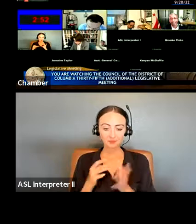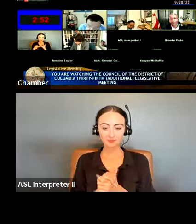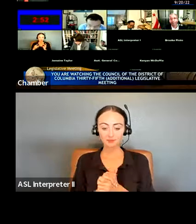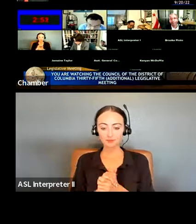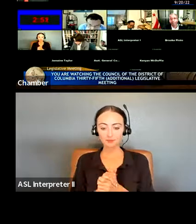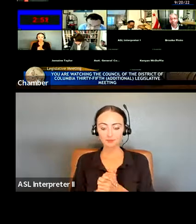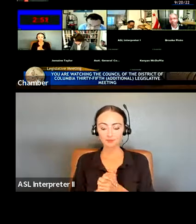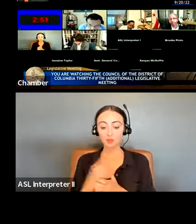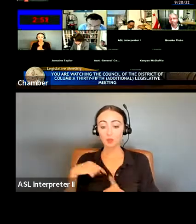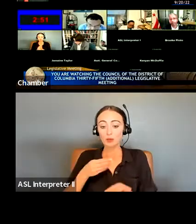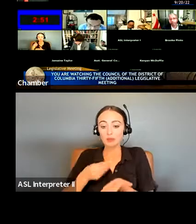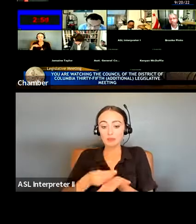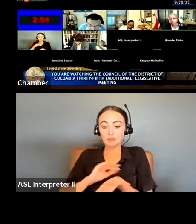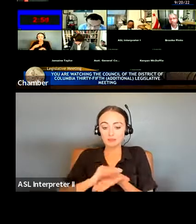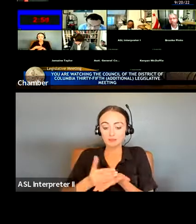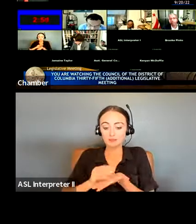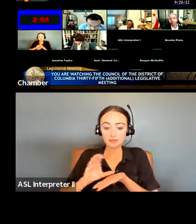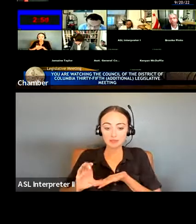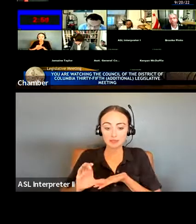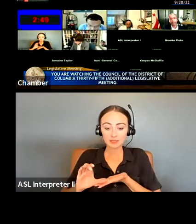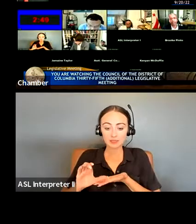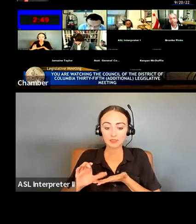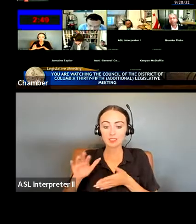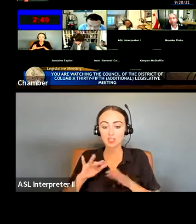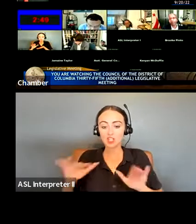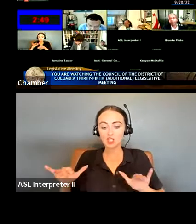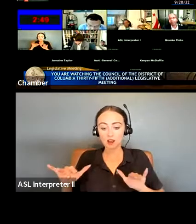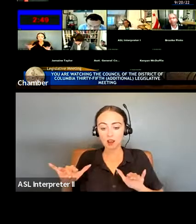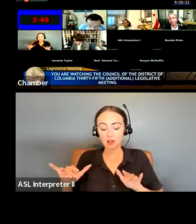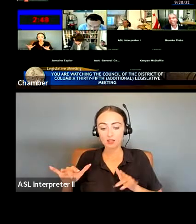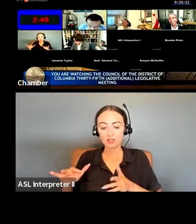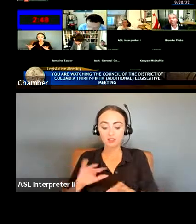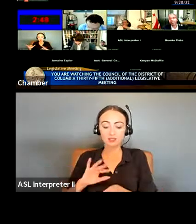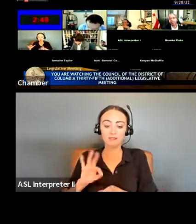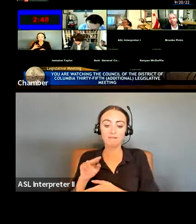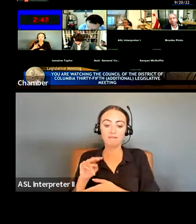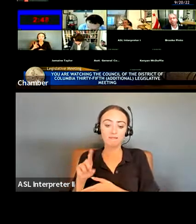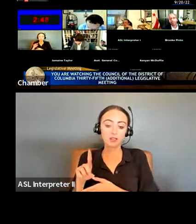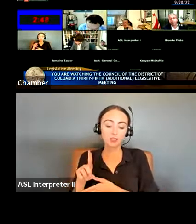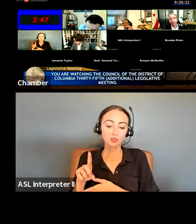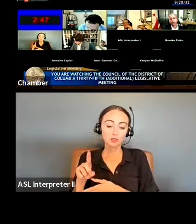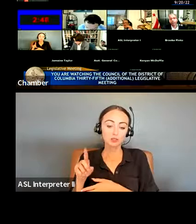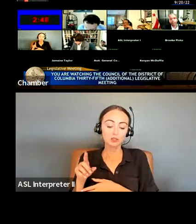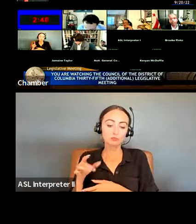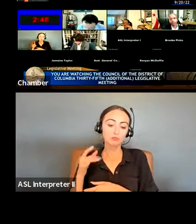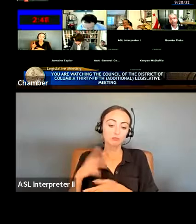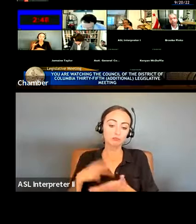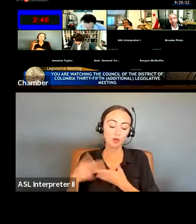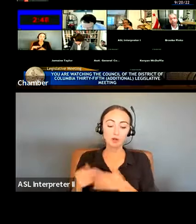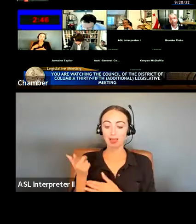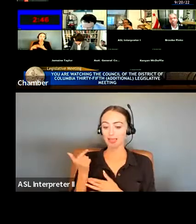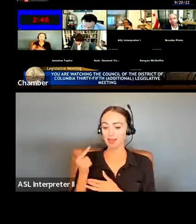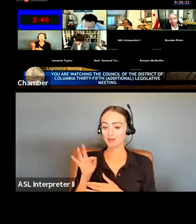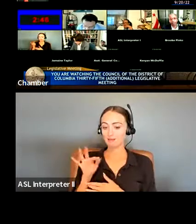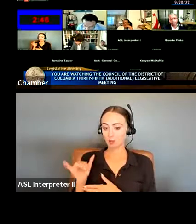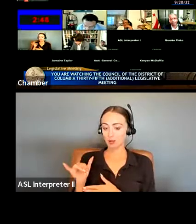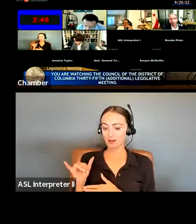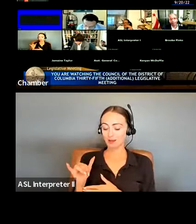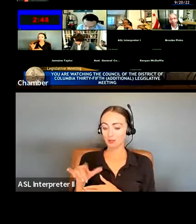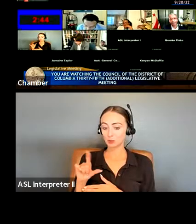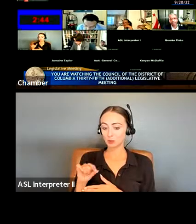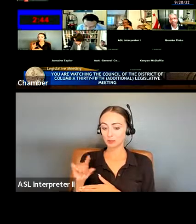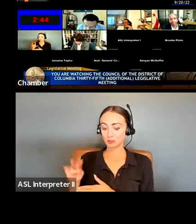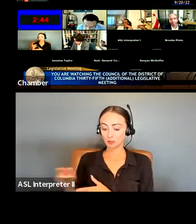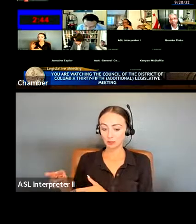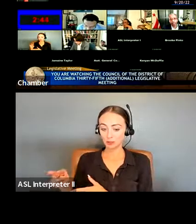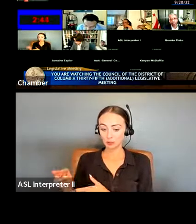council funded the District of Columbia's Child Trust Fund program during last year's fiscal year 2022 budget process.